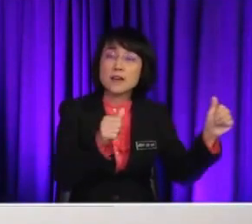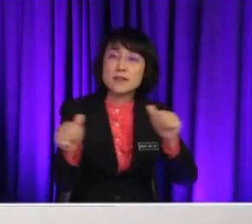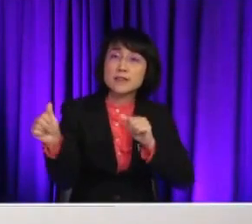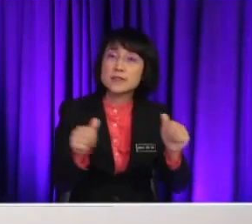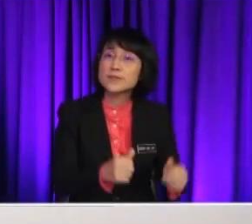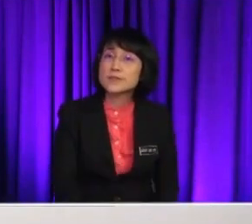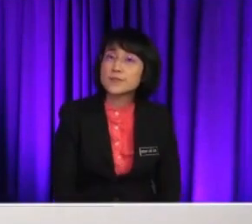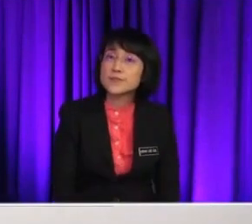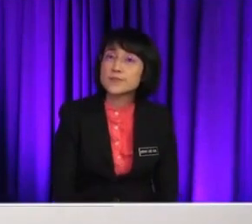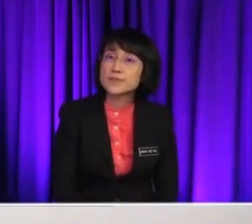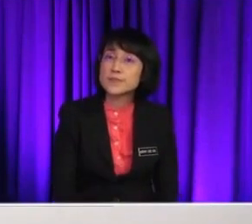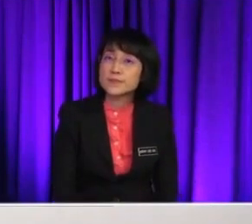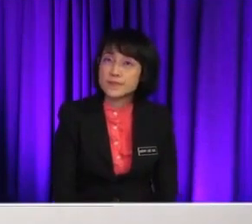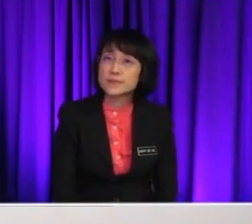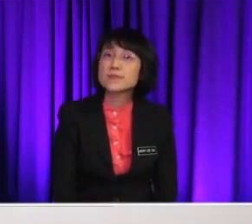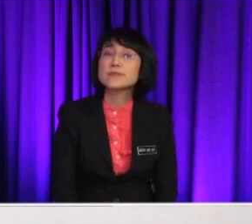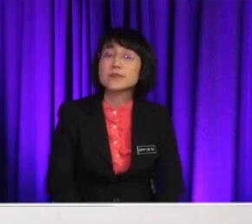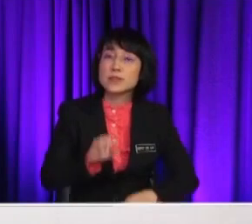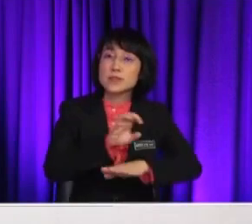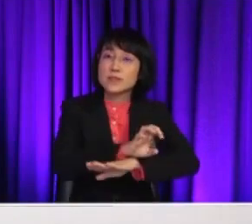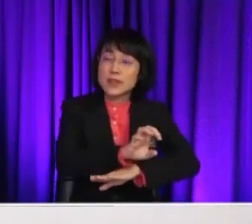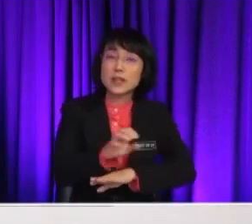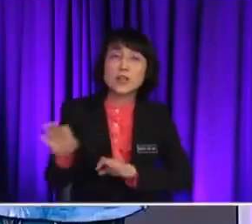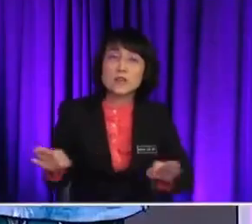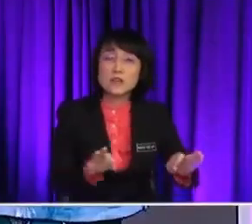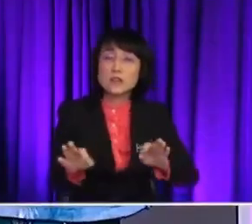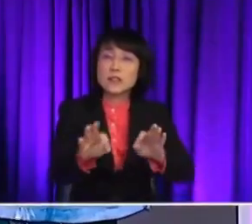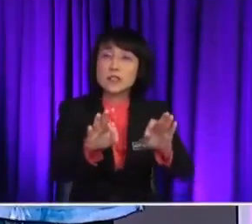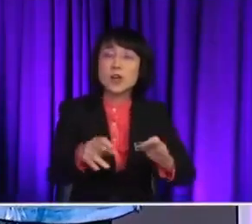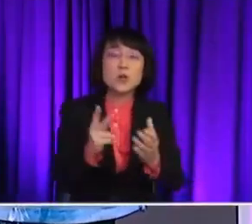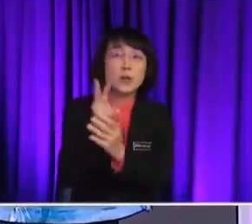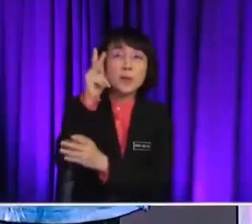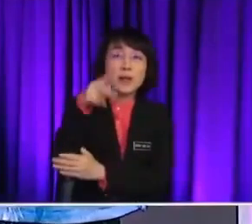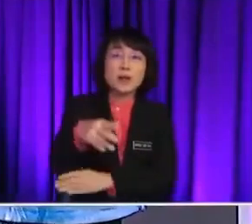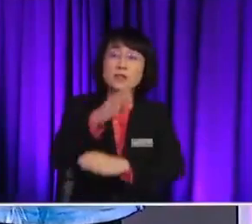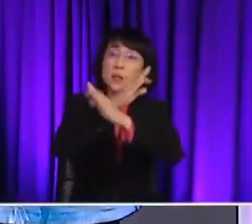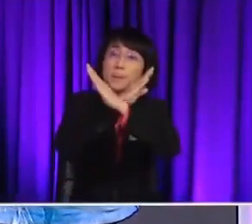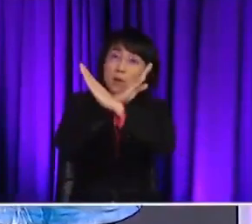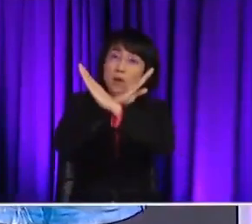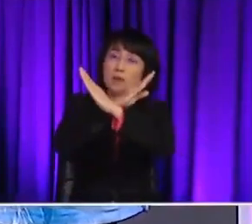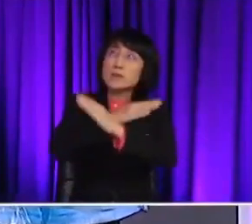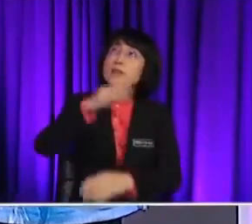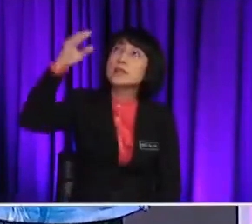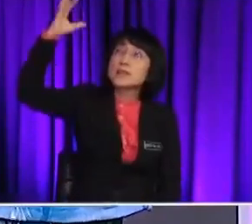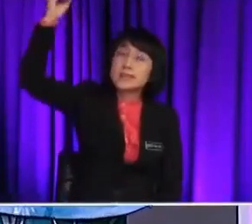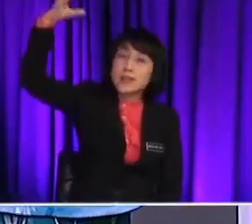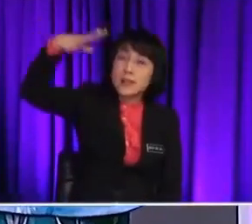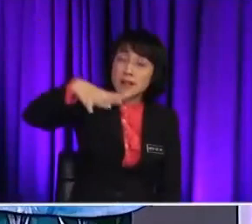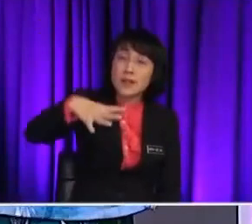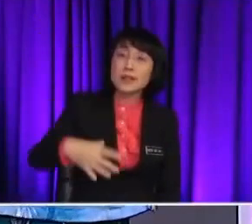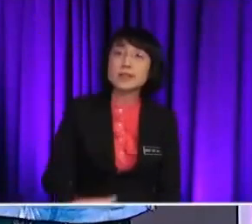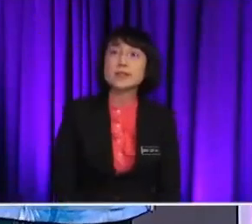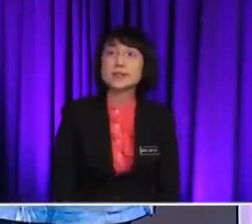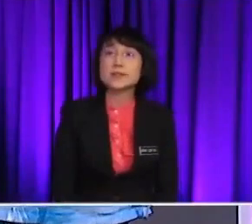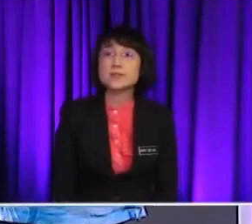maybe affecting the photosynthesis of the plants, can sometimes it block the sunlight from coming in. So when it affects